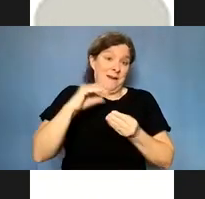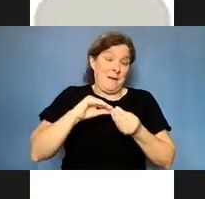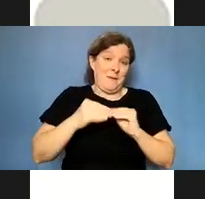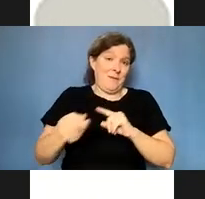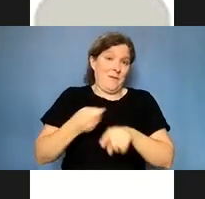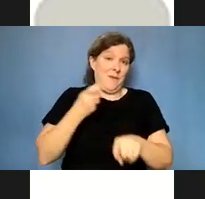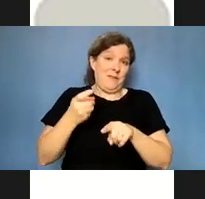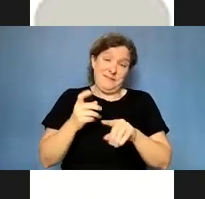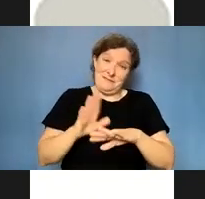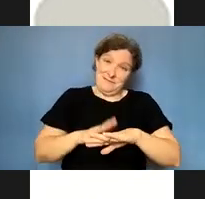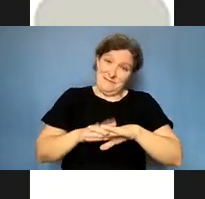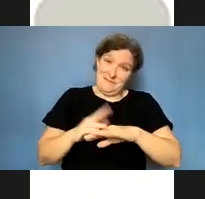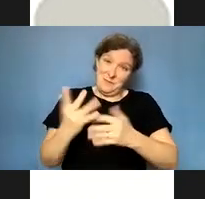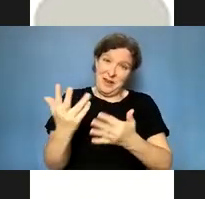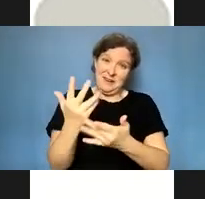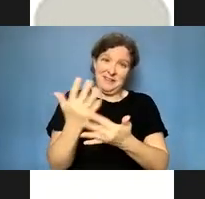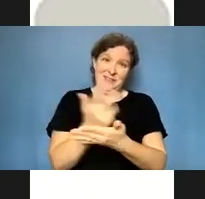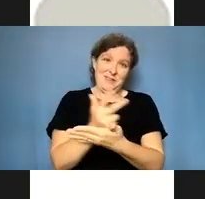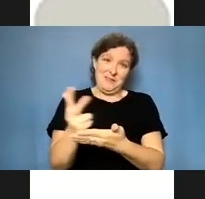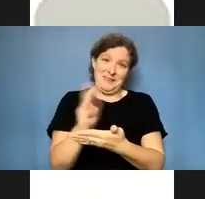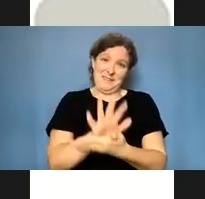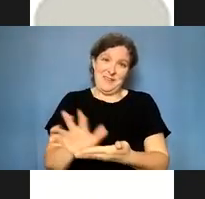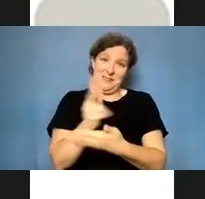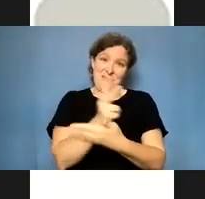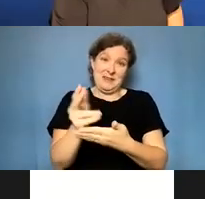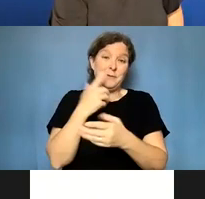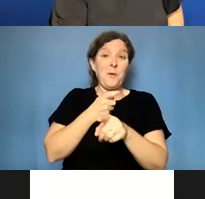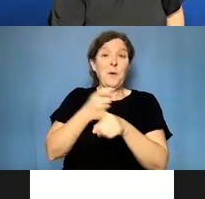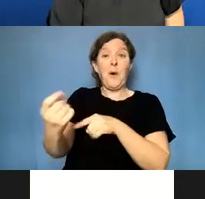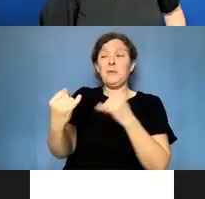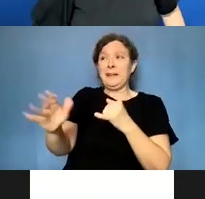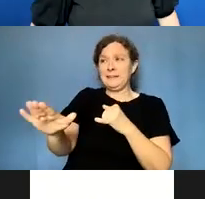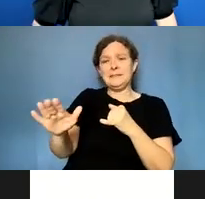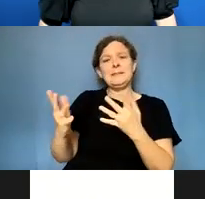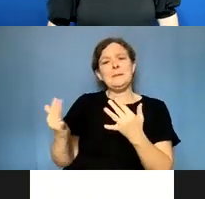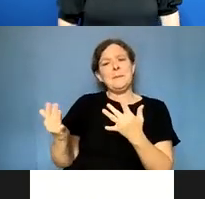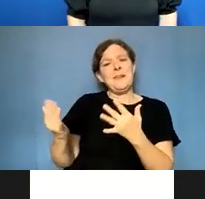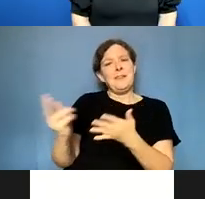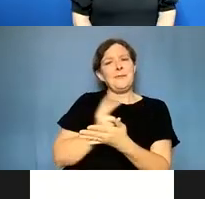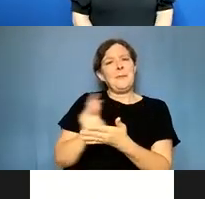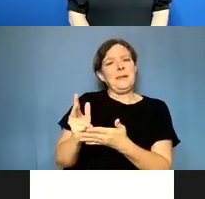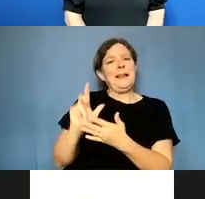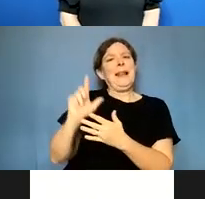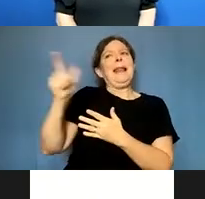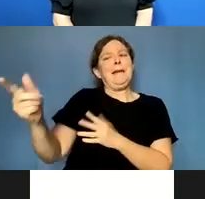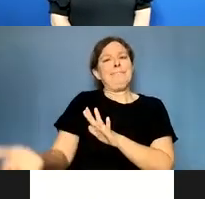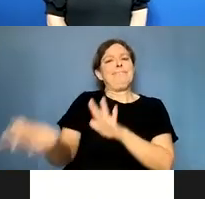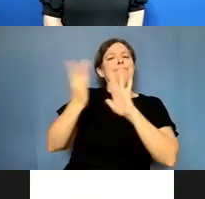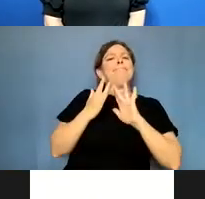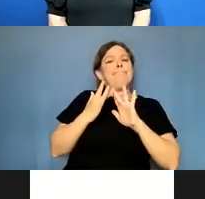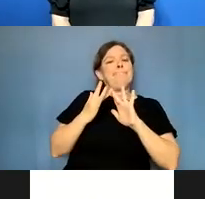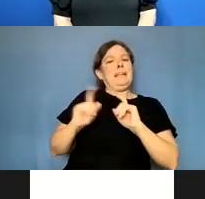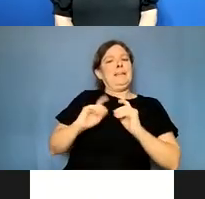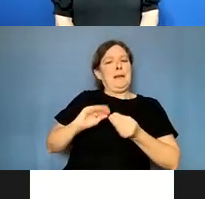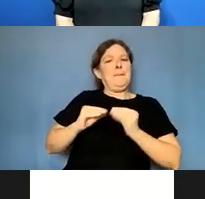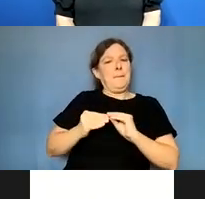about a 3-week wait for that service. So if you were to call today, you would expect to wait about 3 weeks before we could get